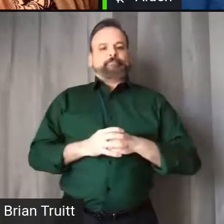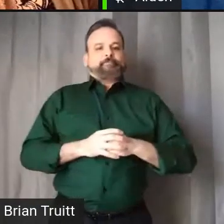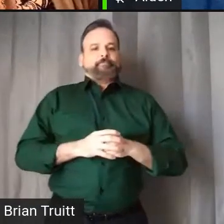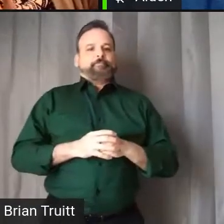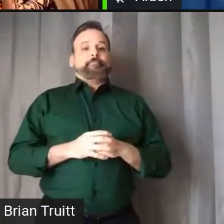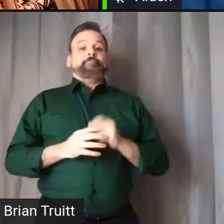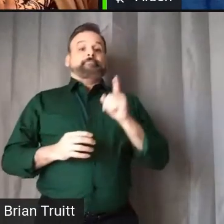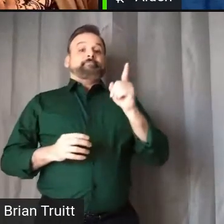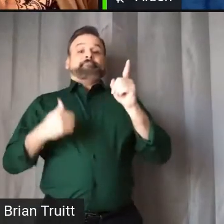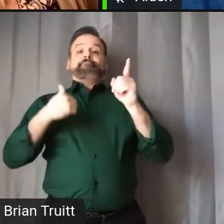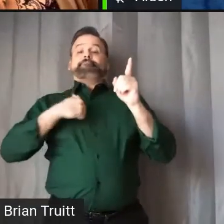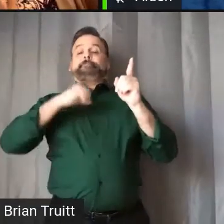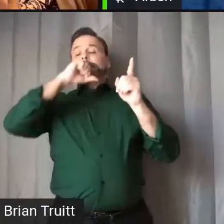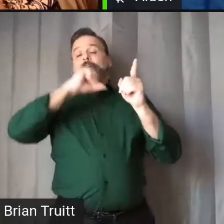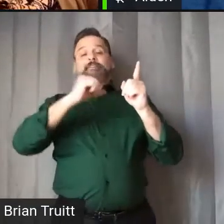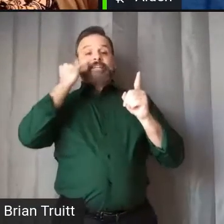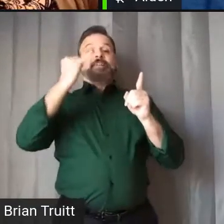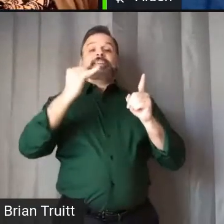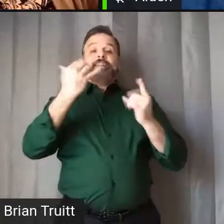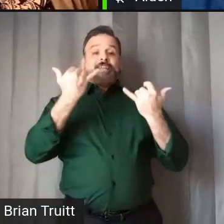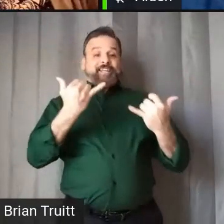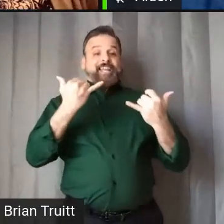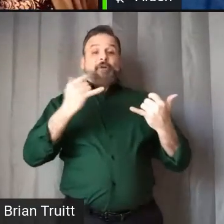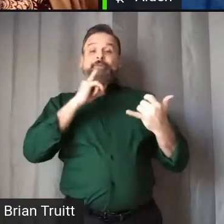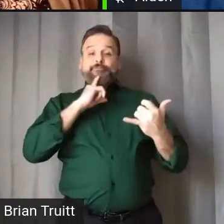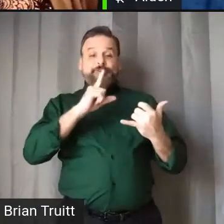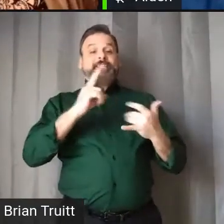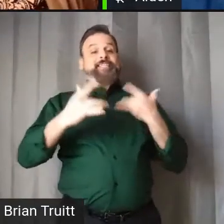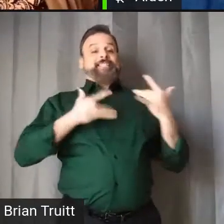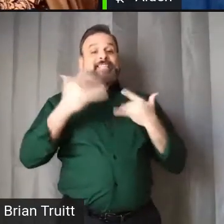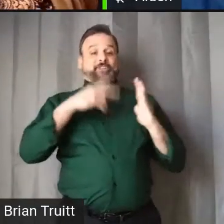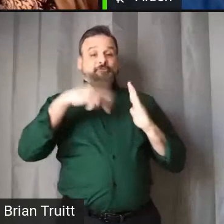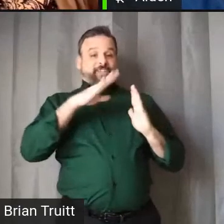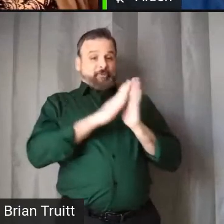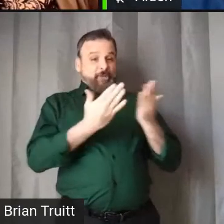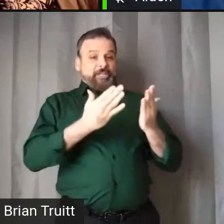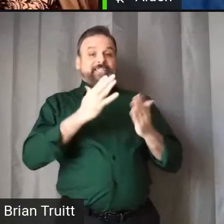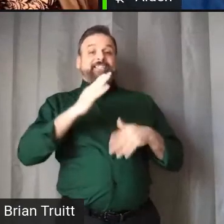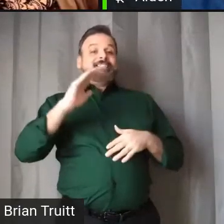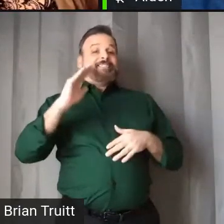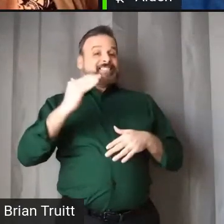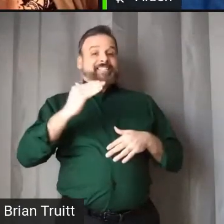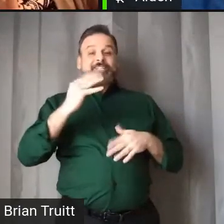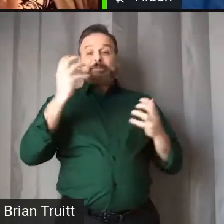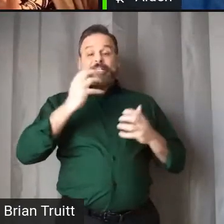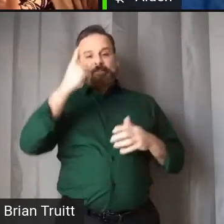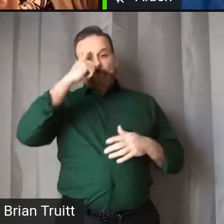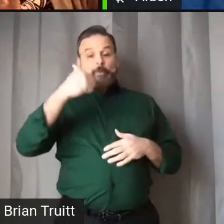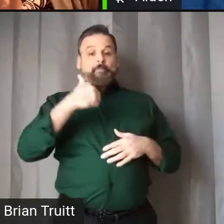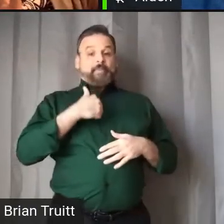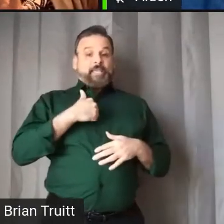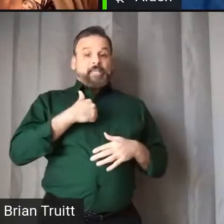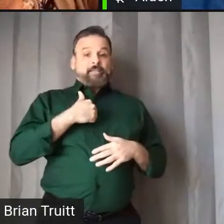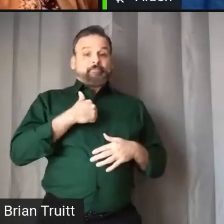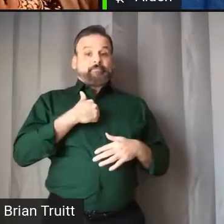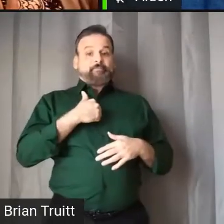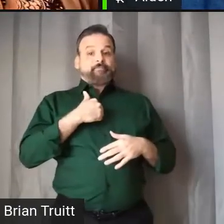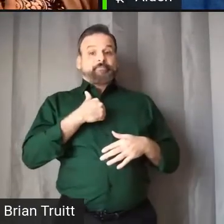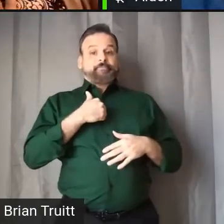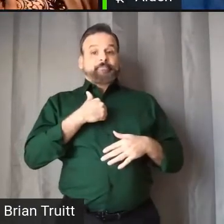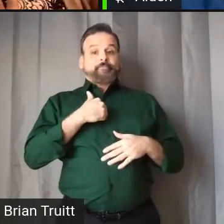I adore that. I am now doubly excited to read your book. It sounds amazing. For me, it's